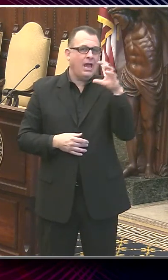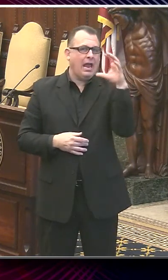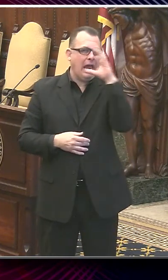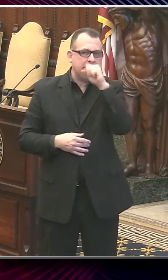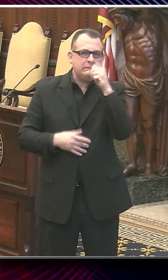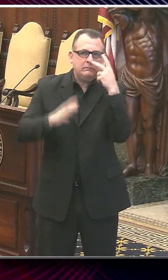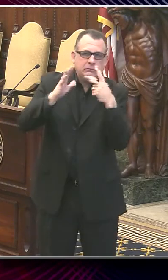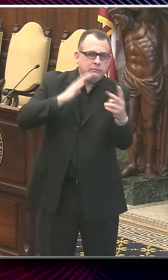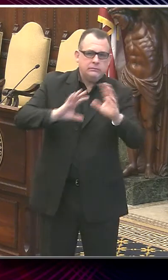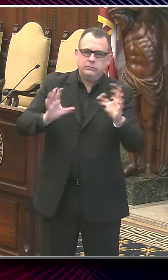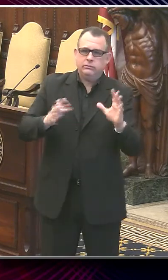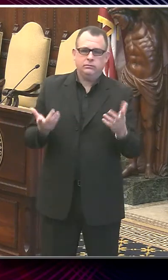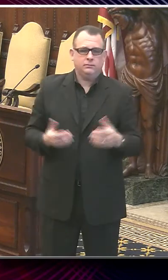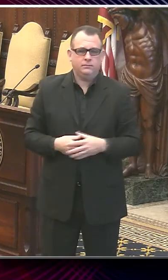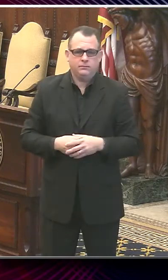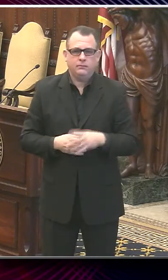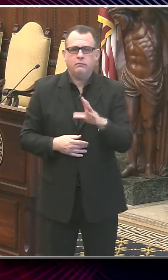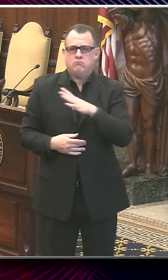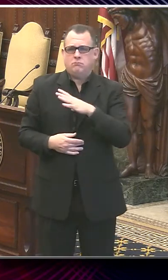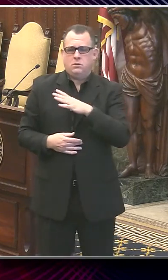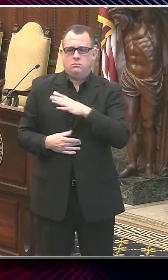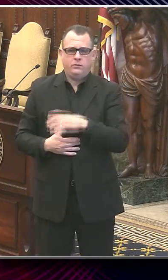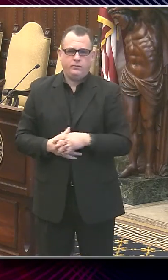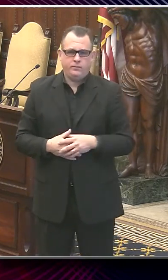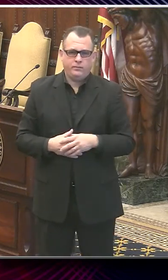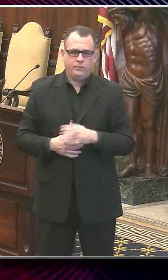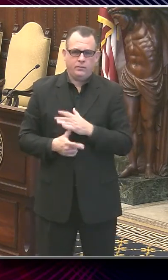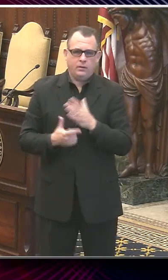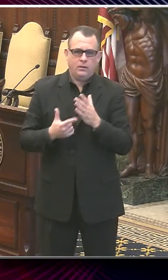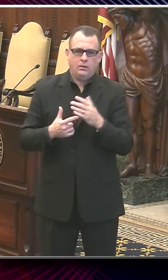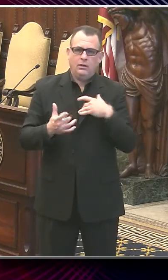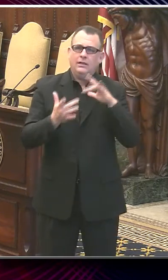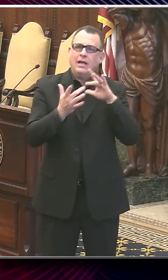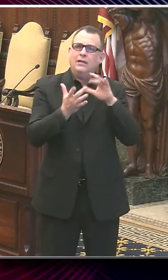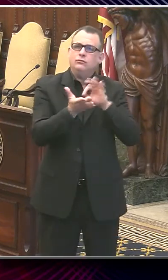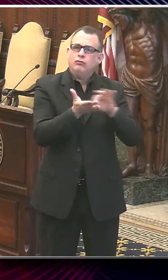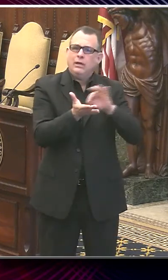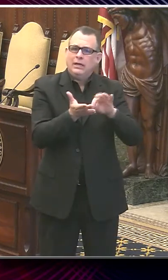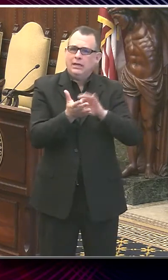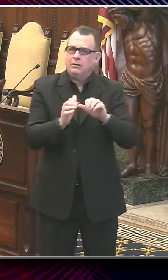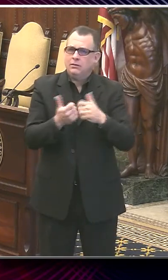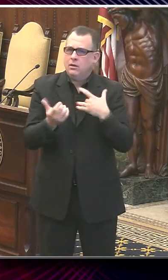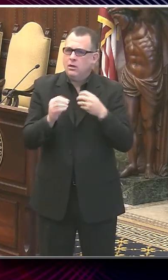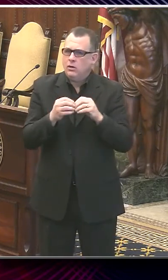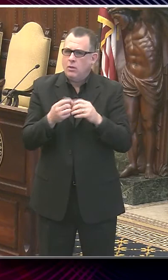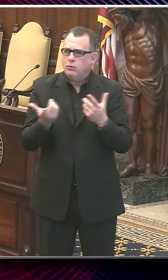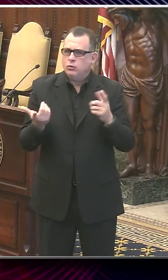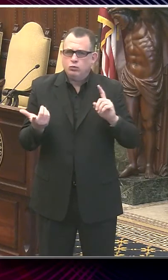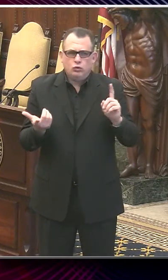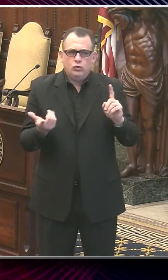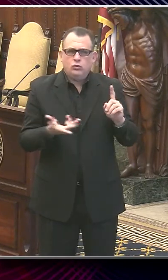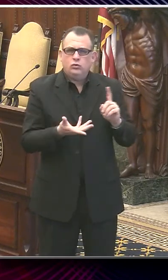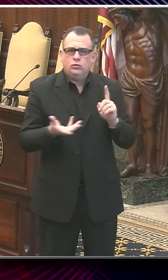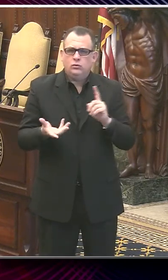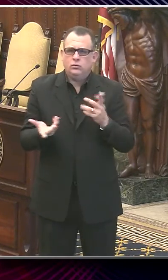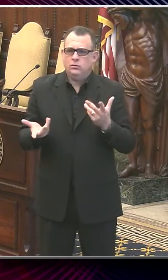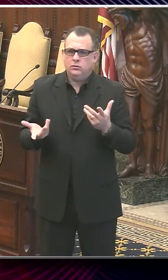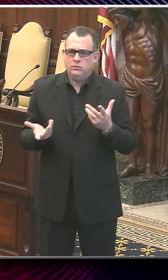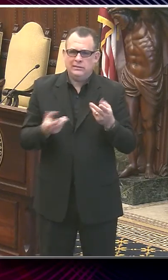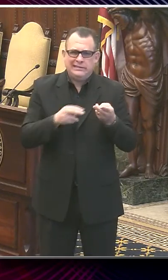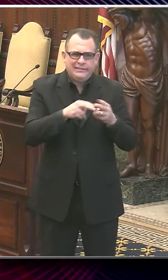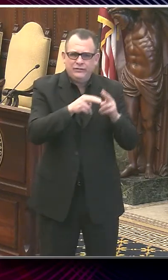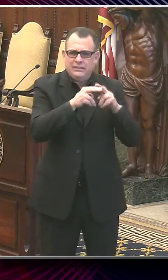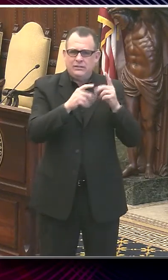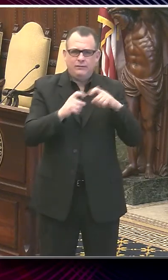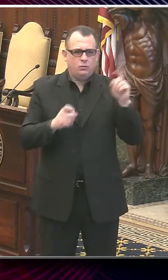Okay. And I was wondering, from your contact tracing efforts, where are the cases mostly coming from? Are you seeing increases from people who